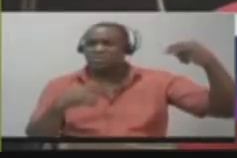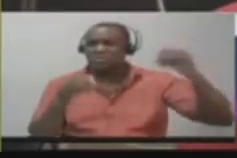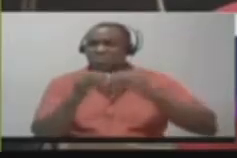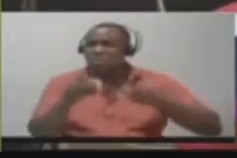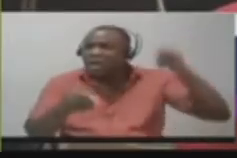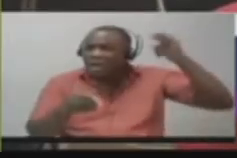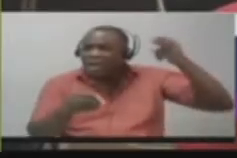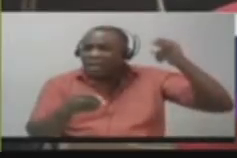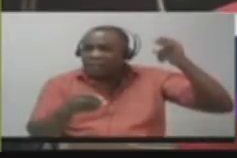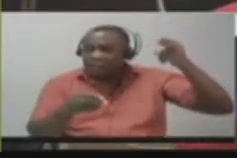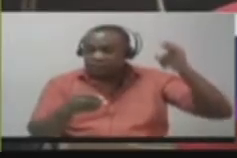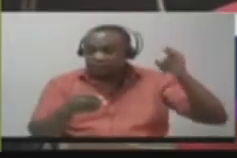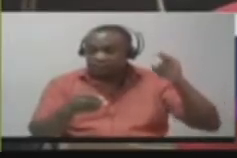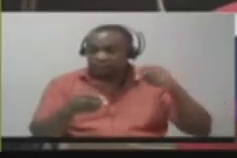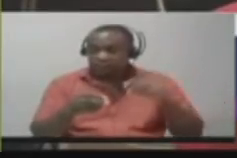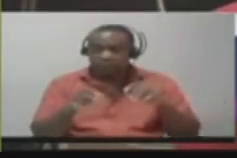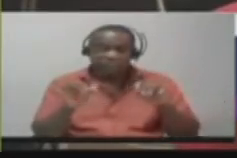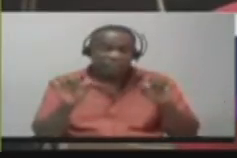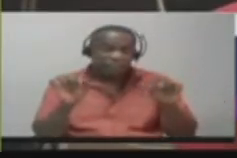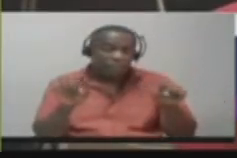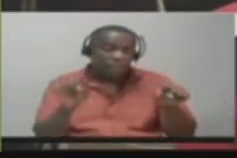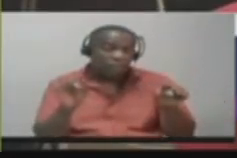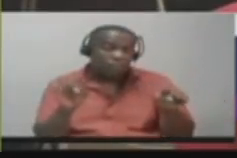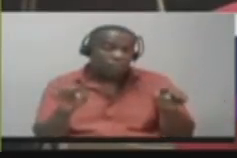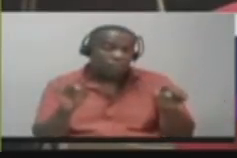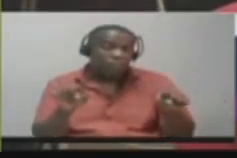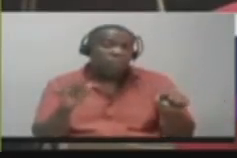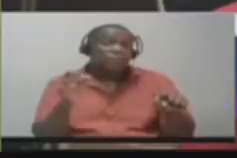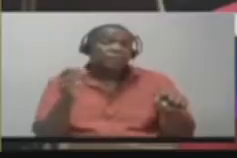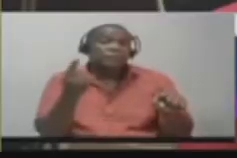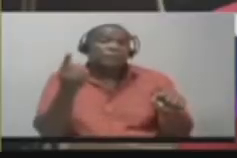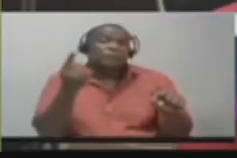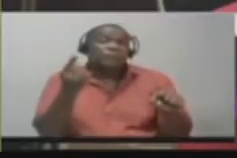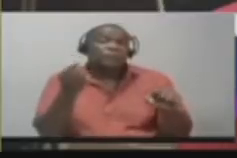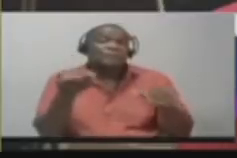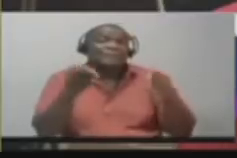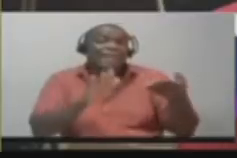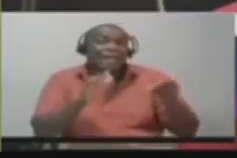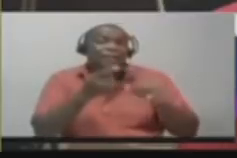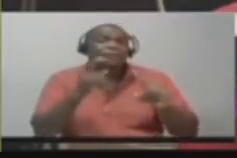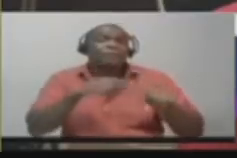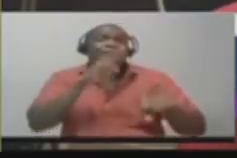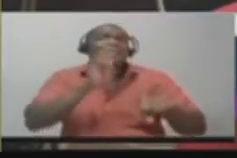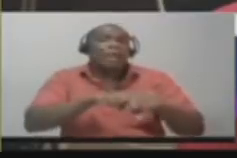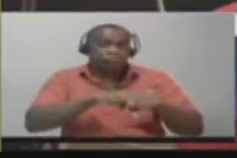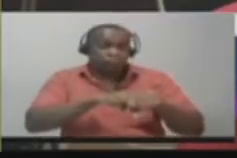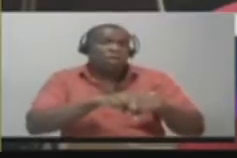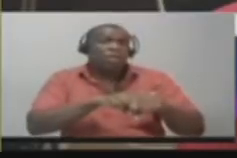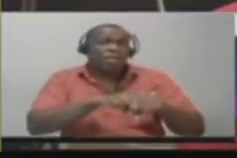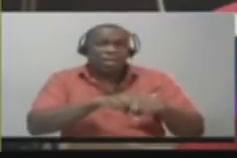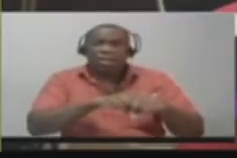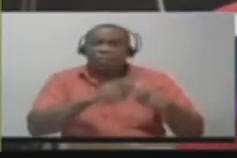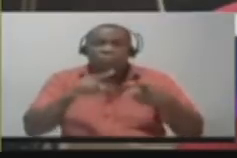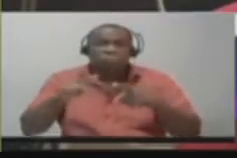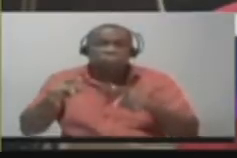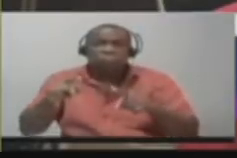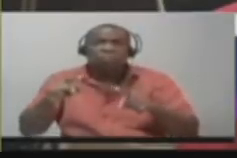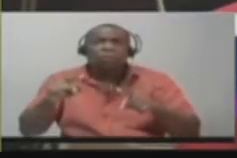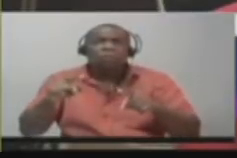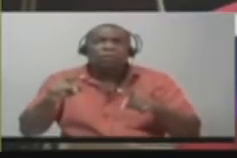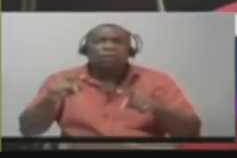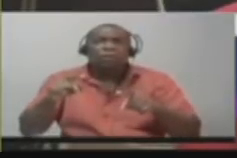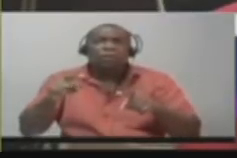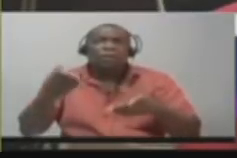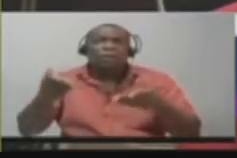possibility that that someone who dies from natural causes and who tested positive for COVID could end up falling under the category